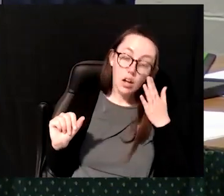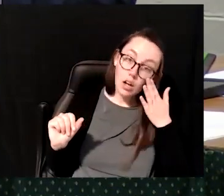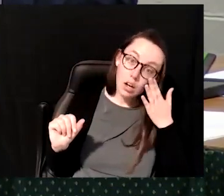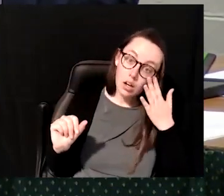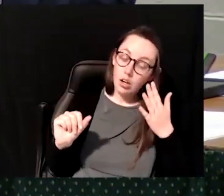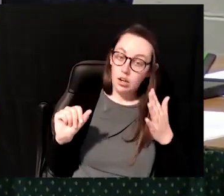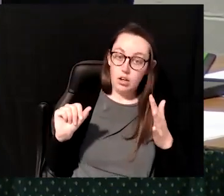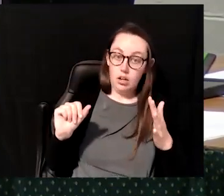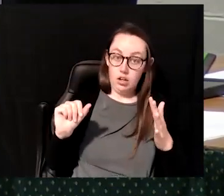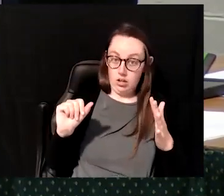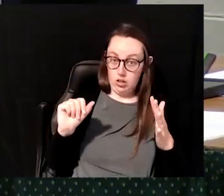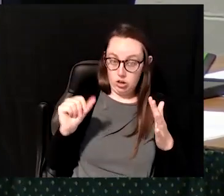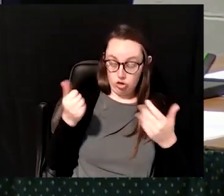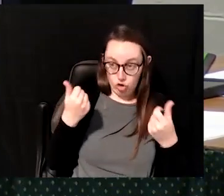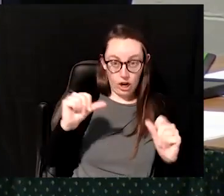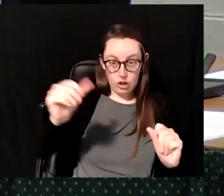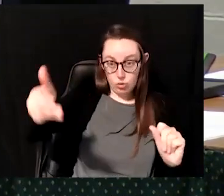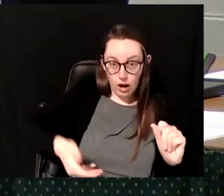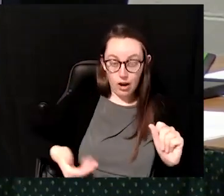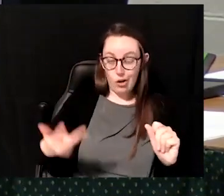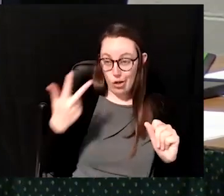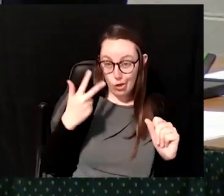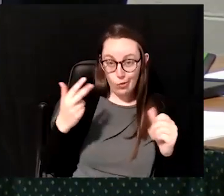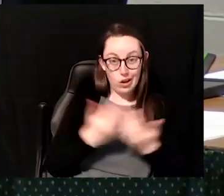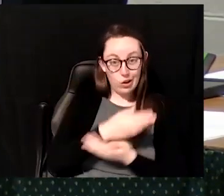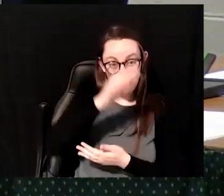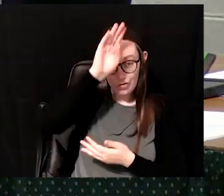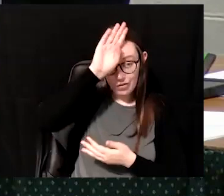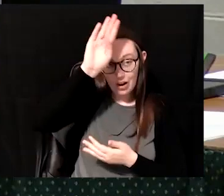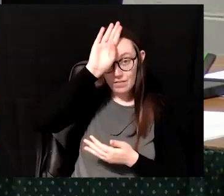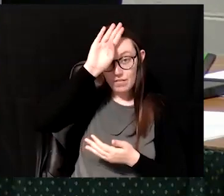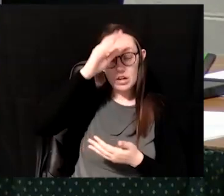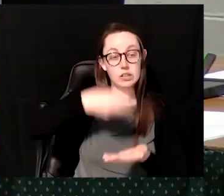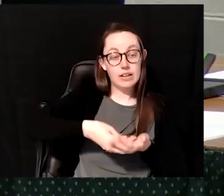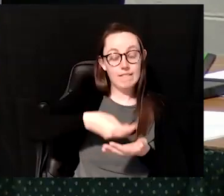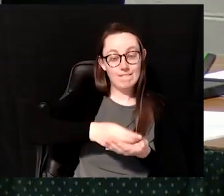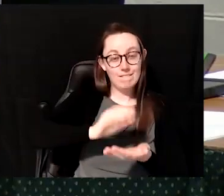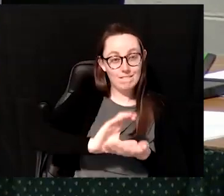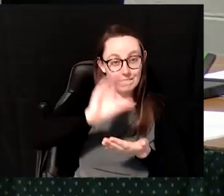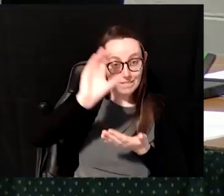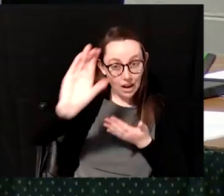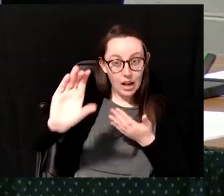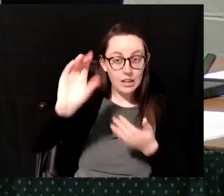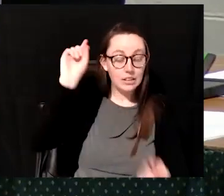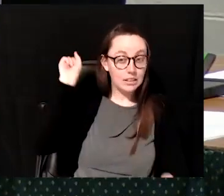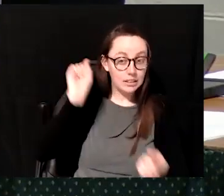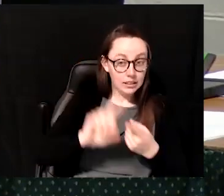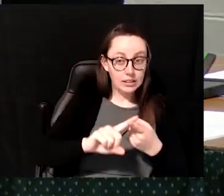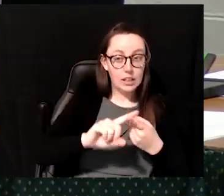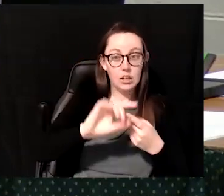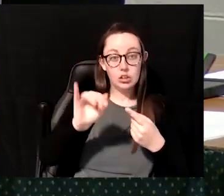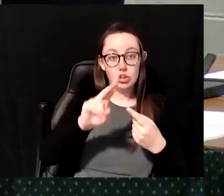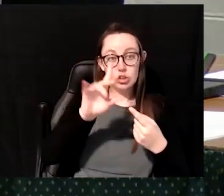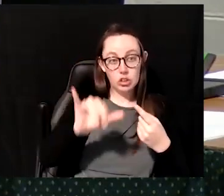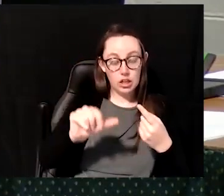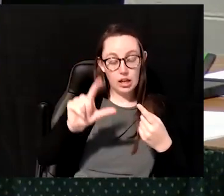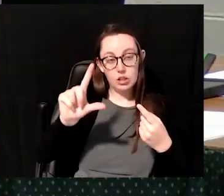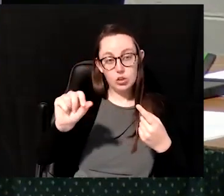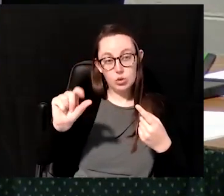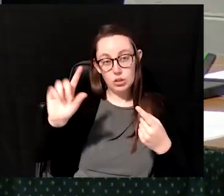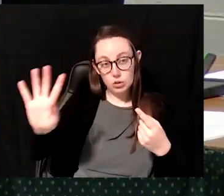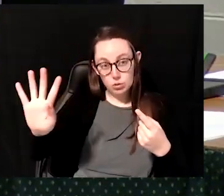yeah um and then tell medium votes to increase the budget by the same amount and